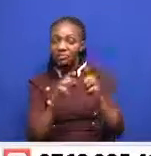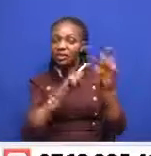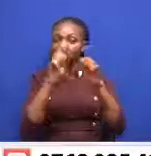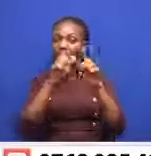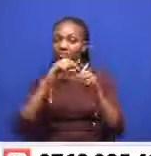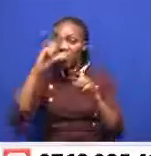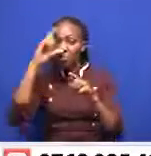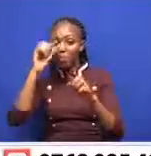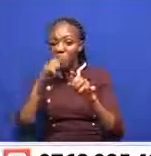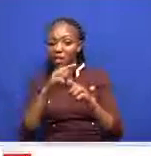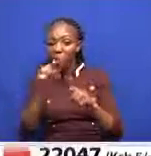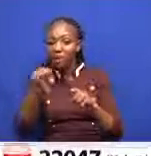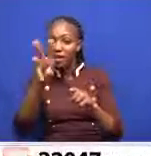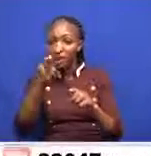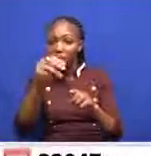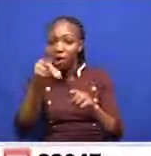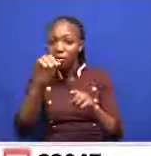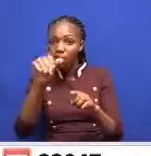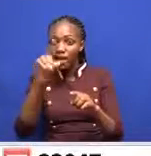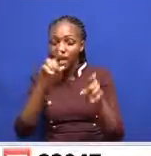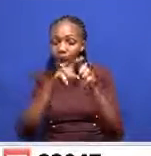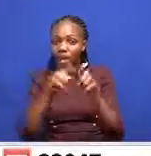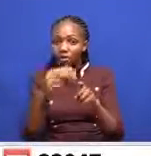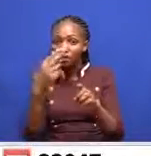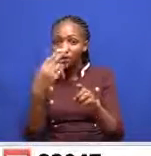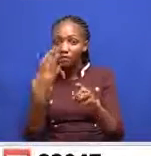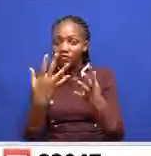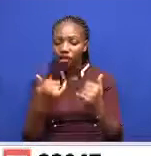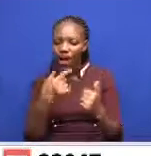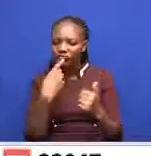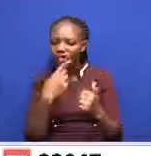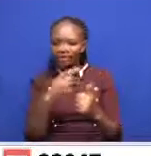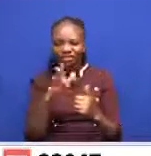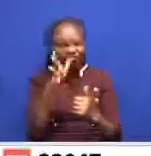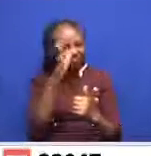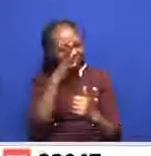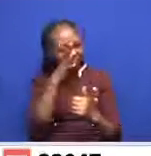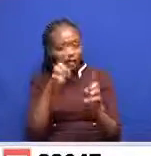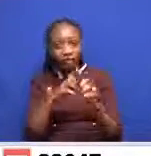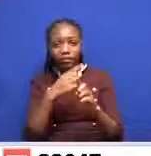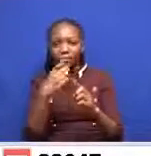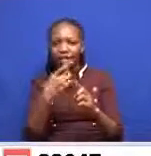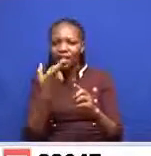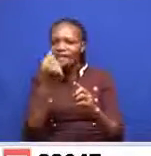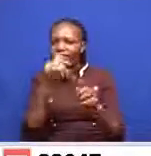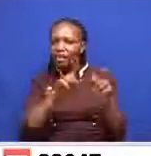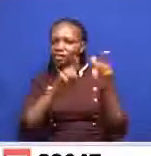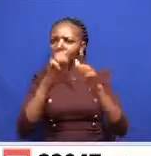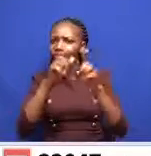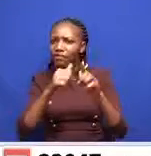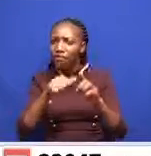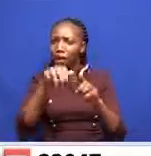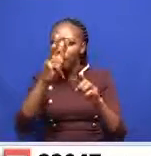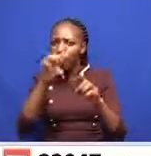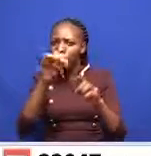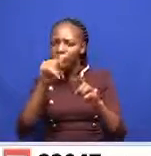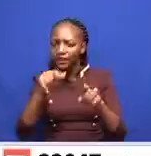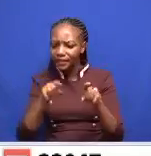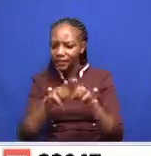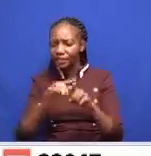to Makueni. The 24 have, however, denied the allegations, claiming that they were travelling from Wote in Makueni